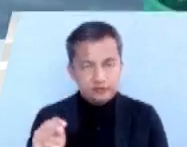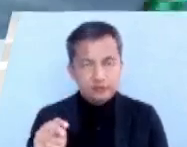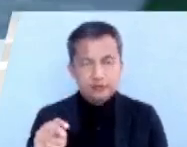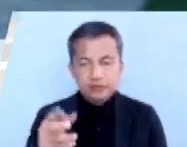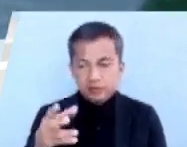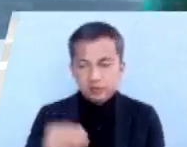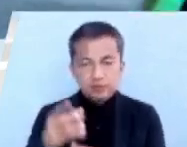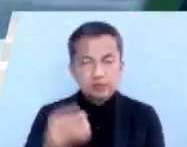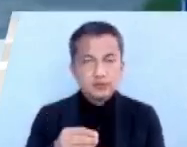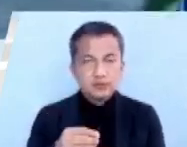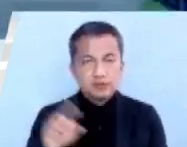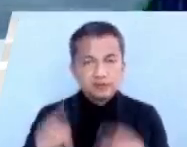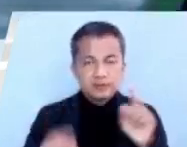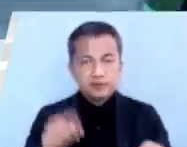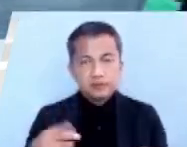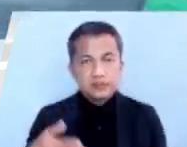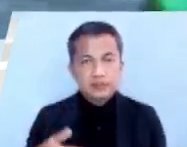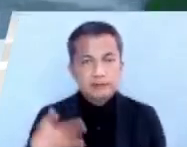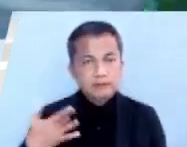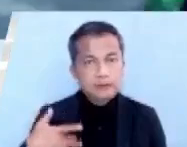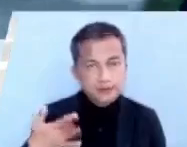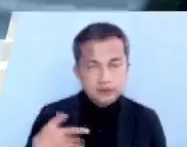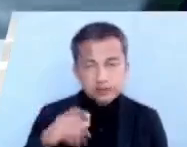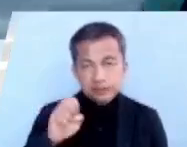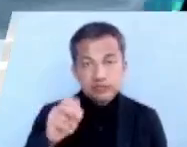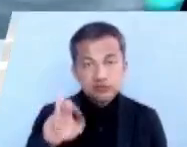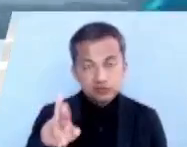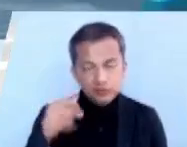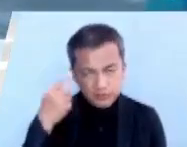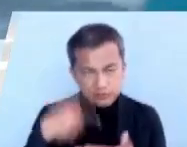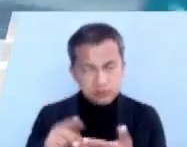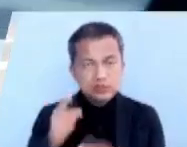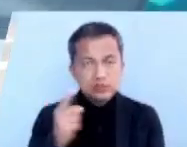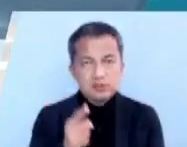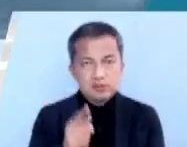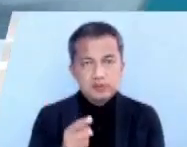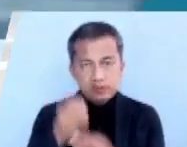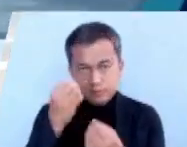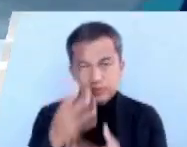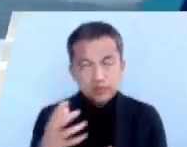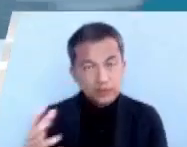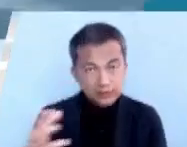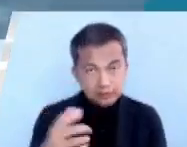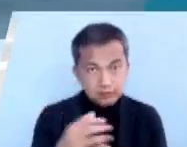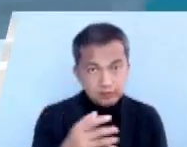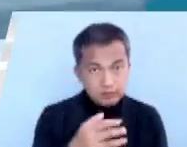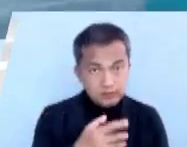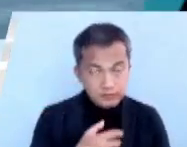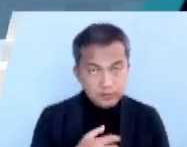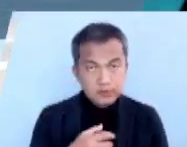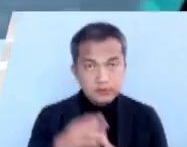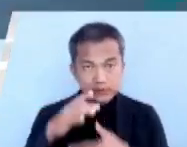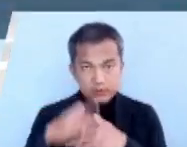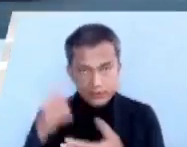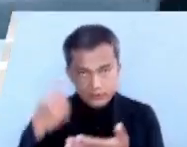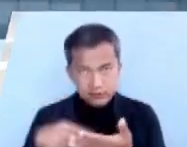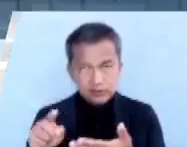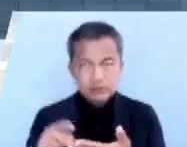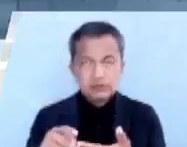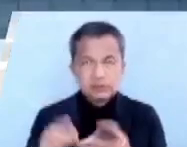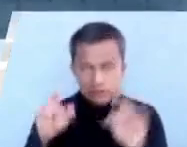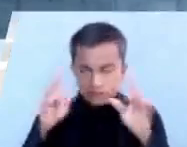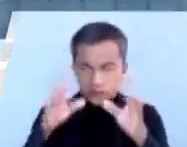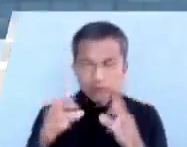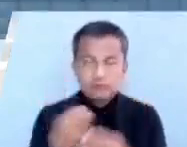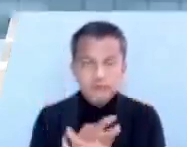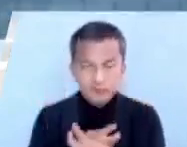sensors pa po to ensure na accurate po yung information na nagagather namin for our early detection of harmful algal blooms. Ang data